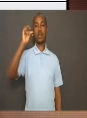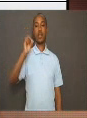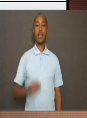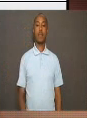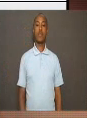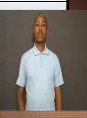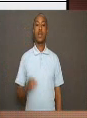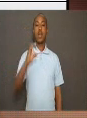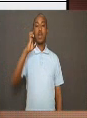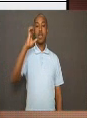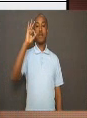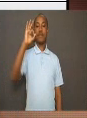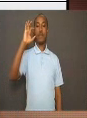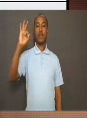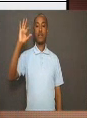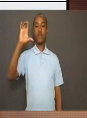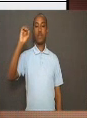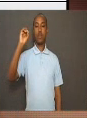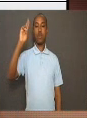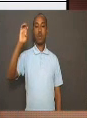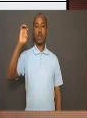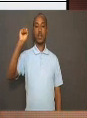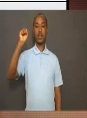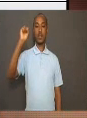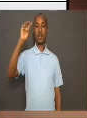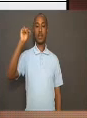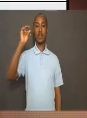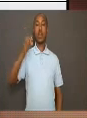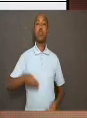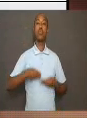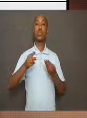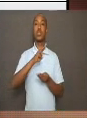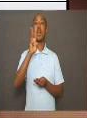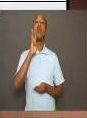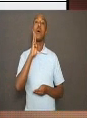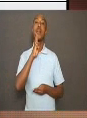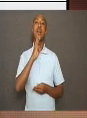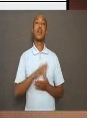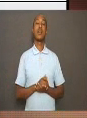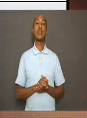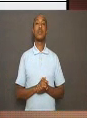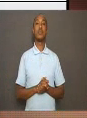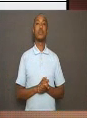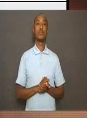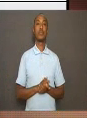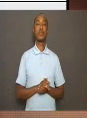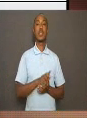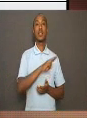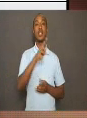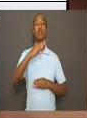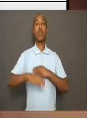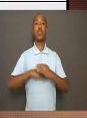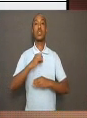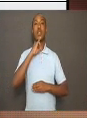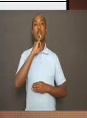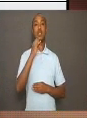Efflorescent salts lose their water of crystallization to the atmosphere. This